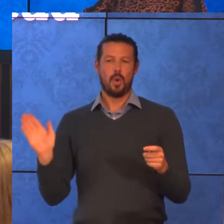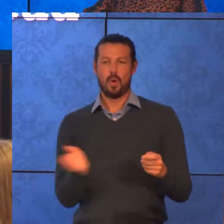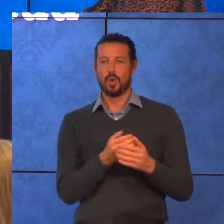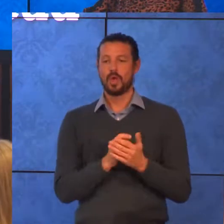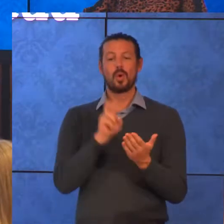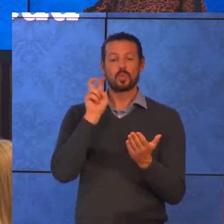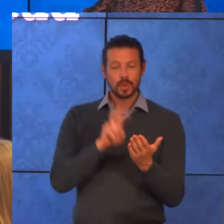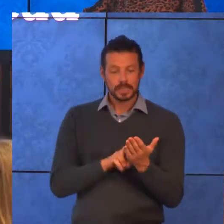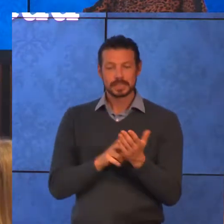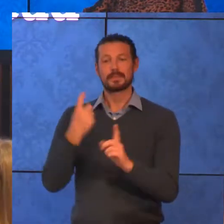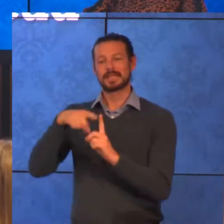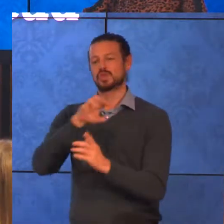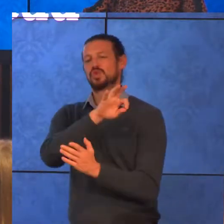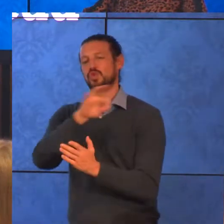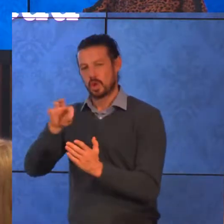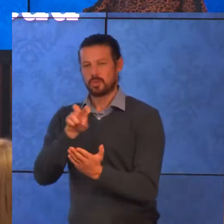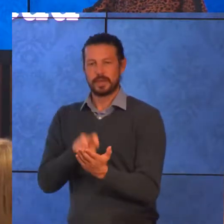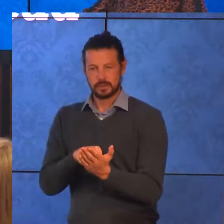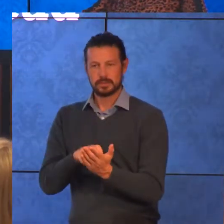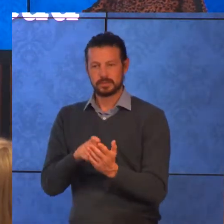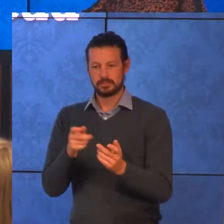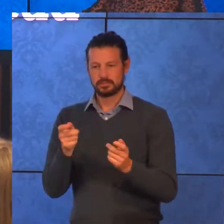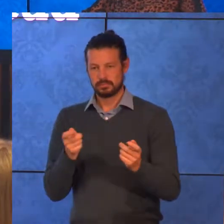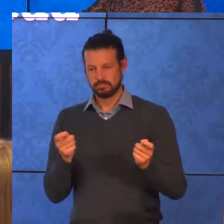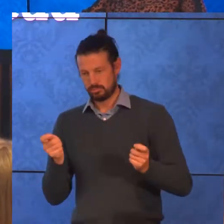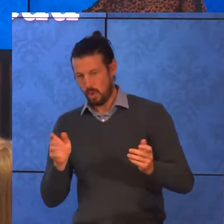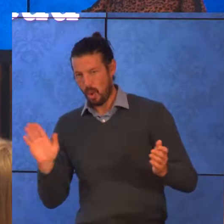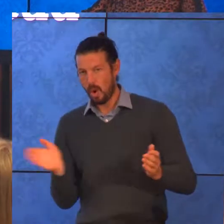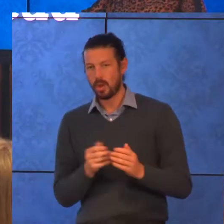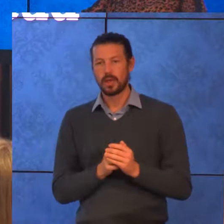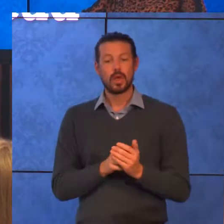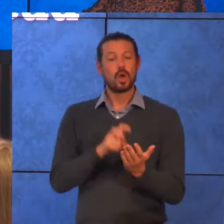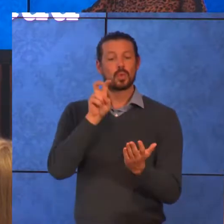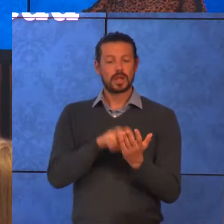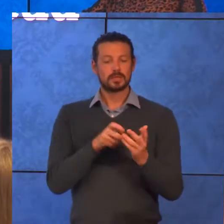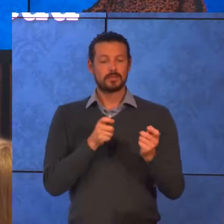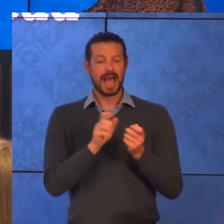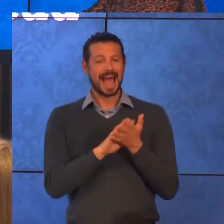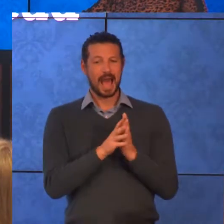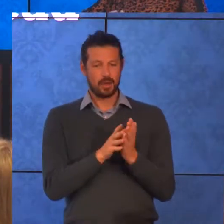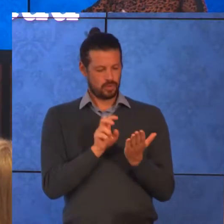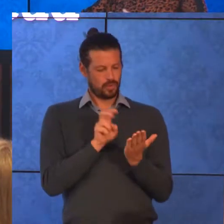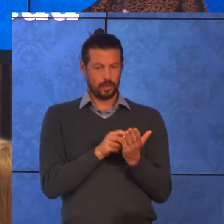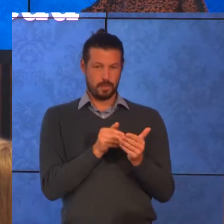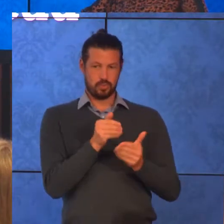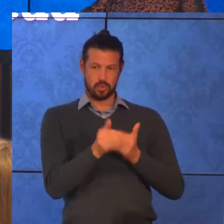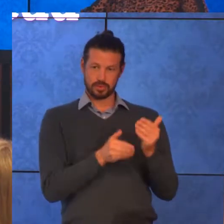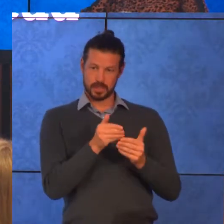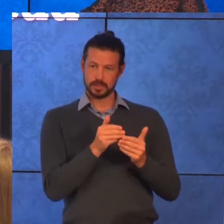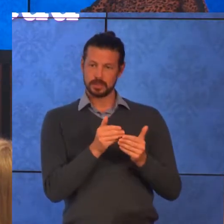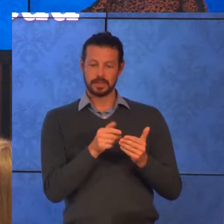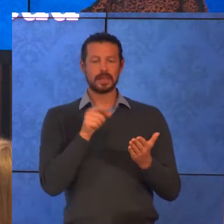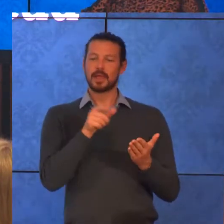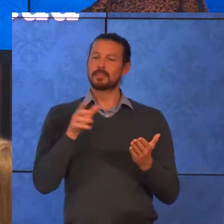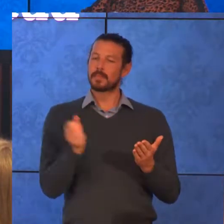registered and unregistered. It regulates registered providers through the registration process, so that requires